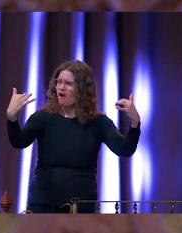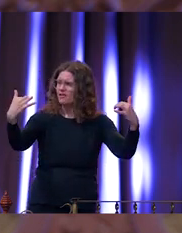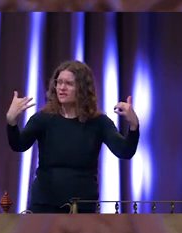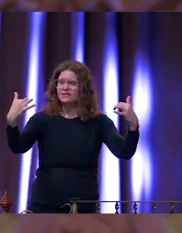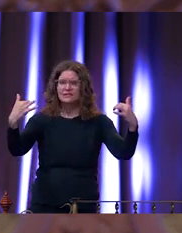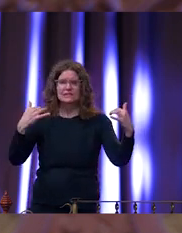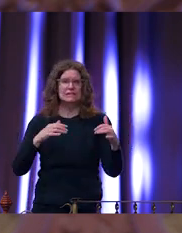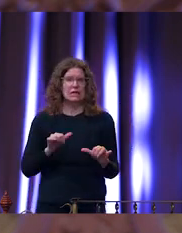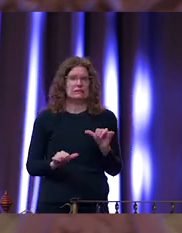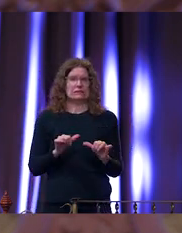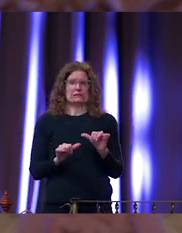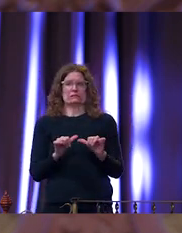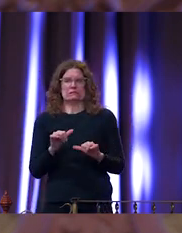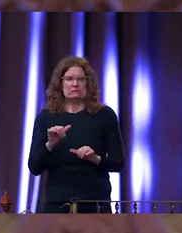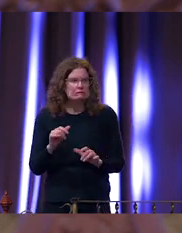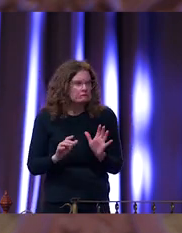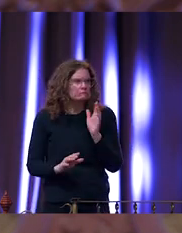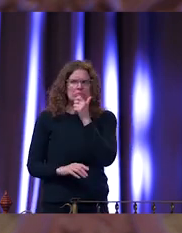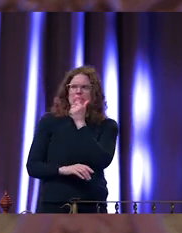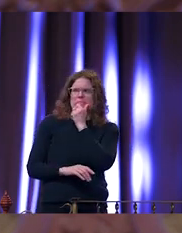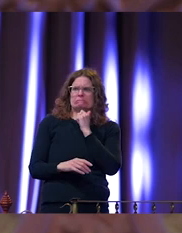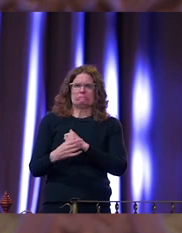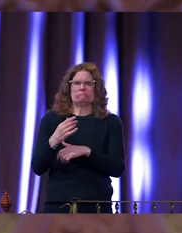haphazard, I think is probably a good word to describe them.